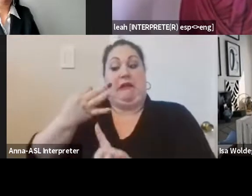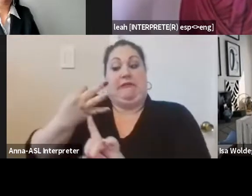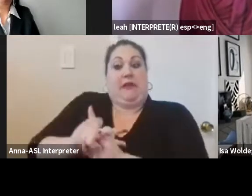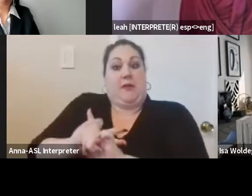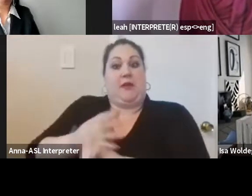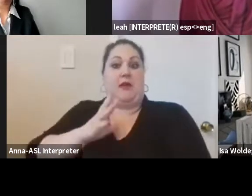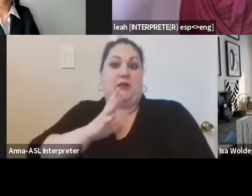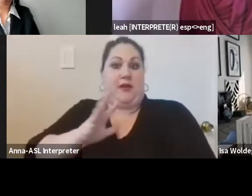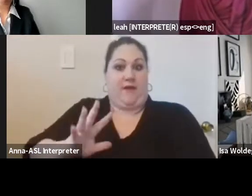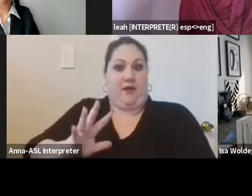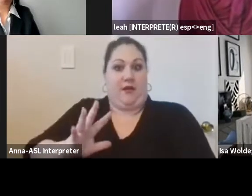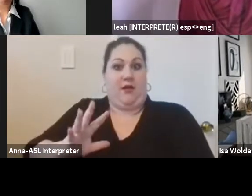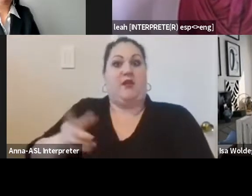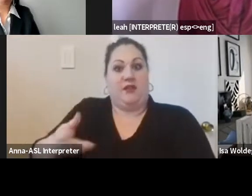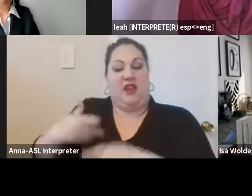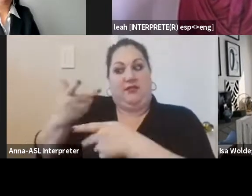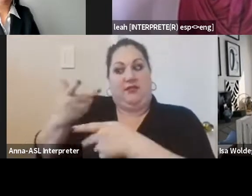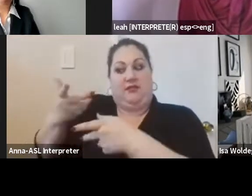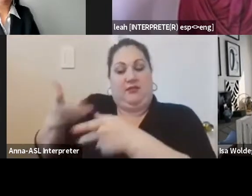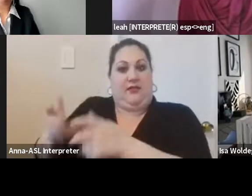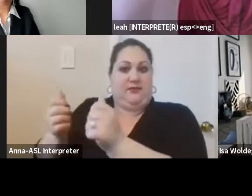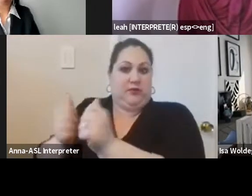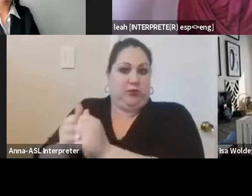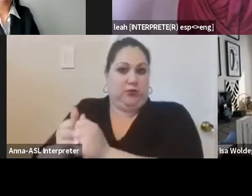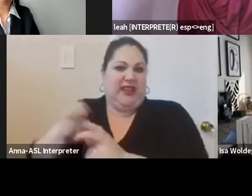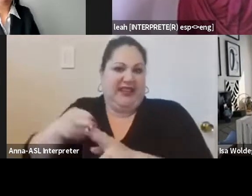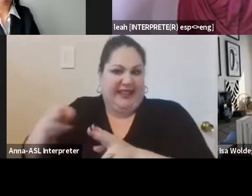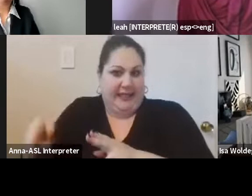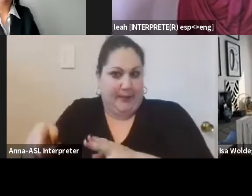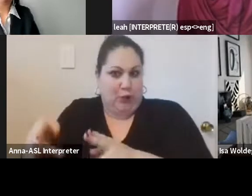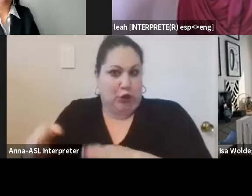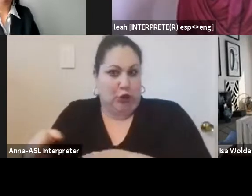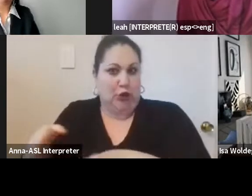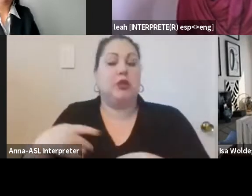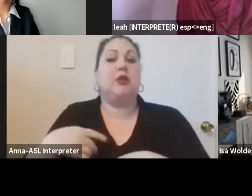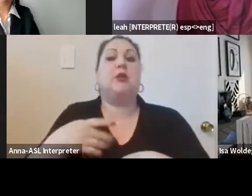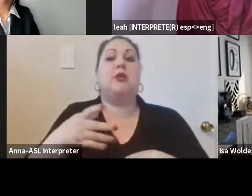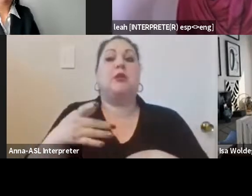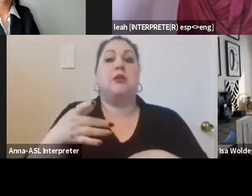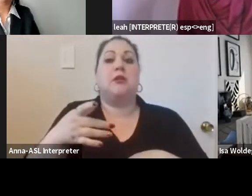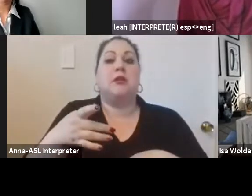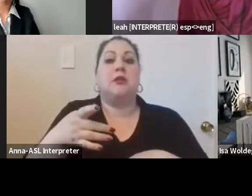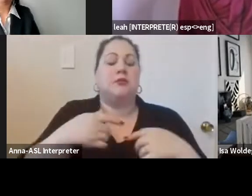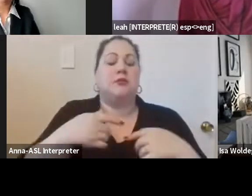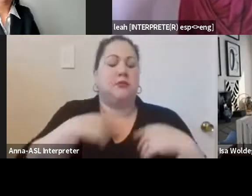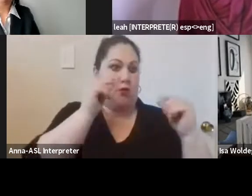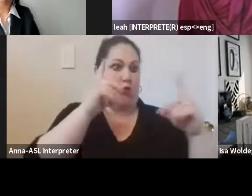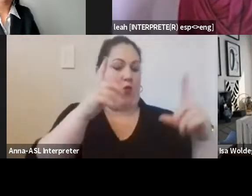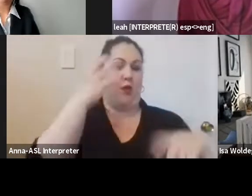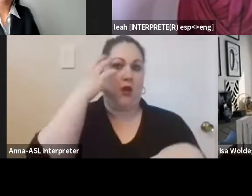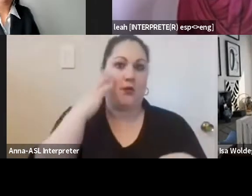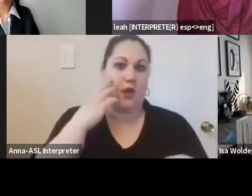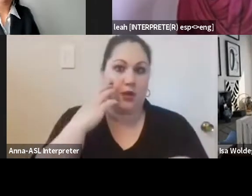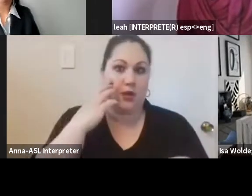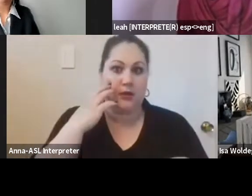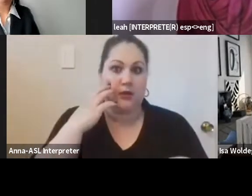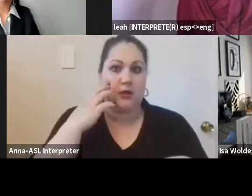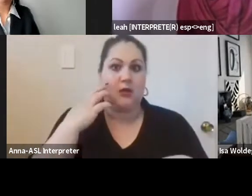time. The next thing I know, I got up in the hospital, said I had a phone call, and it was the child